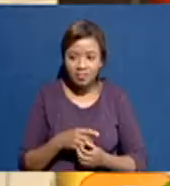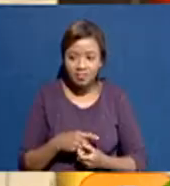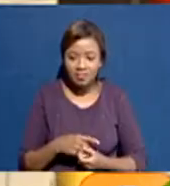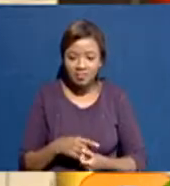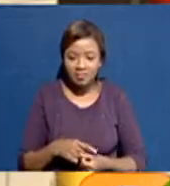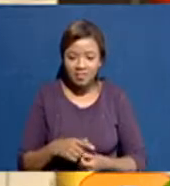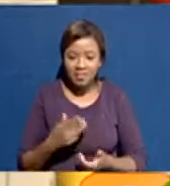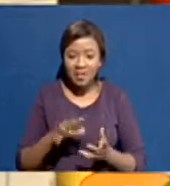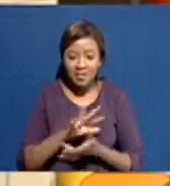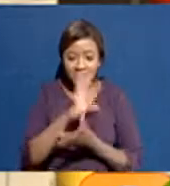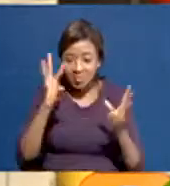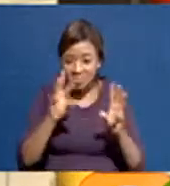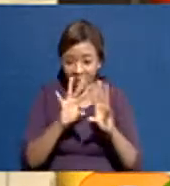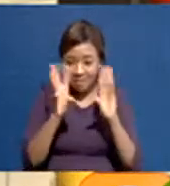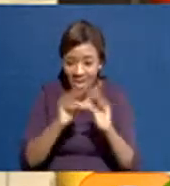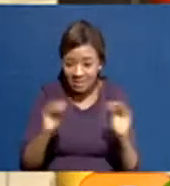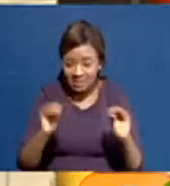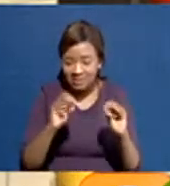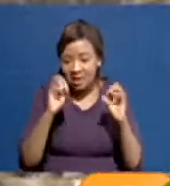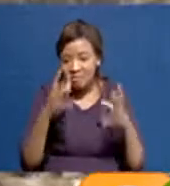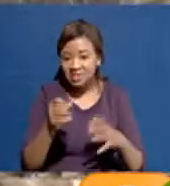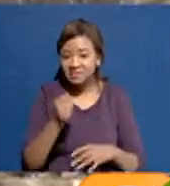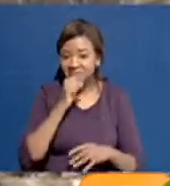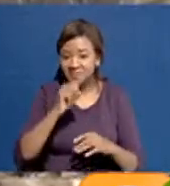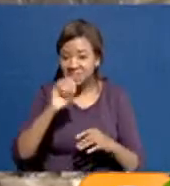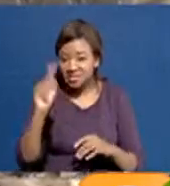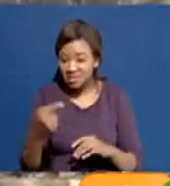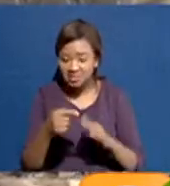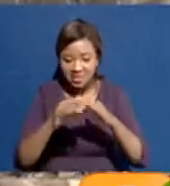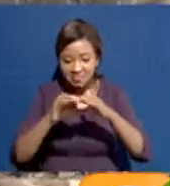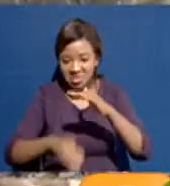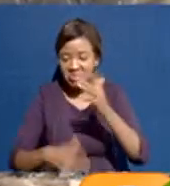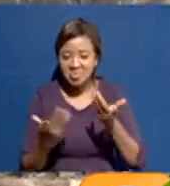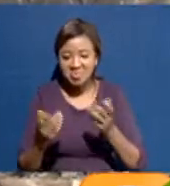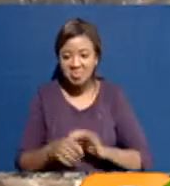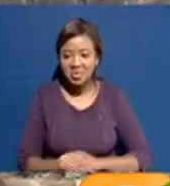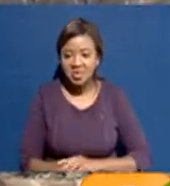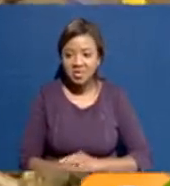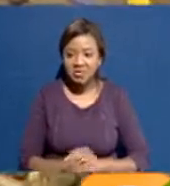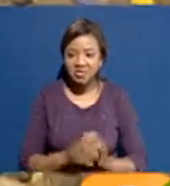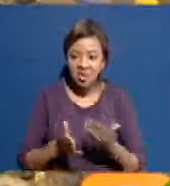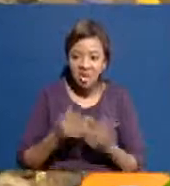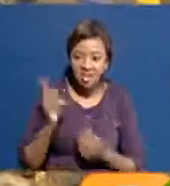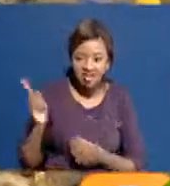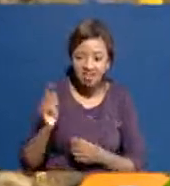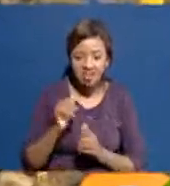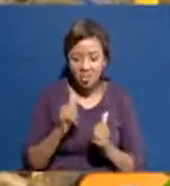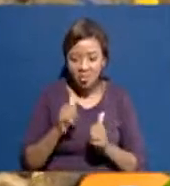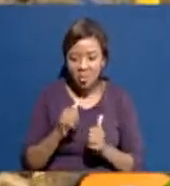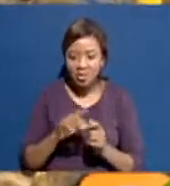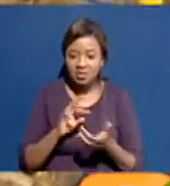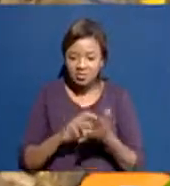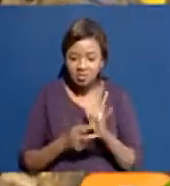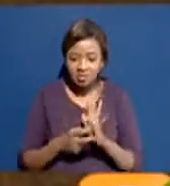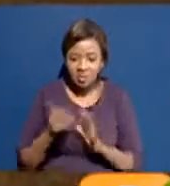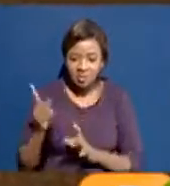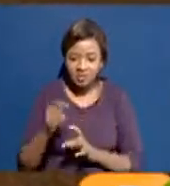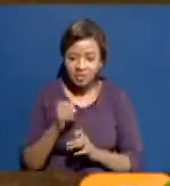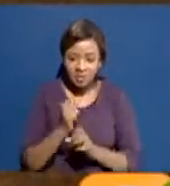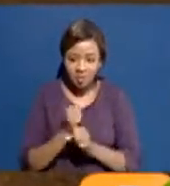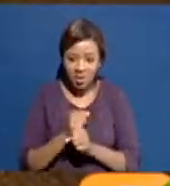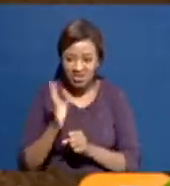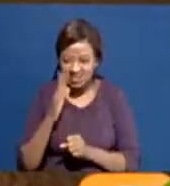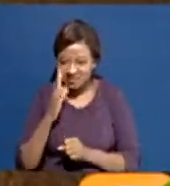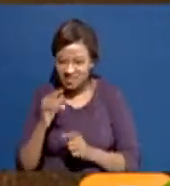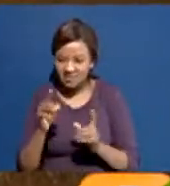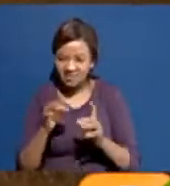reach about 50k. I don't think it reached that. To make the pavers durable and attractive, Gjenge Makers combined the plastic with